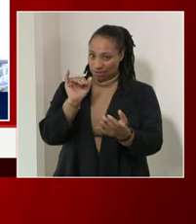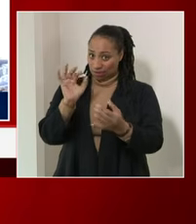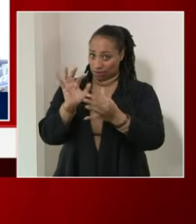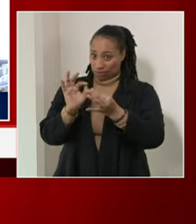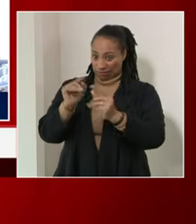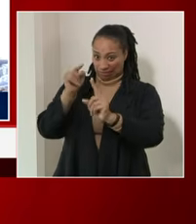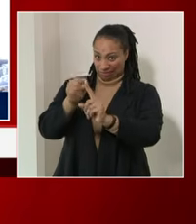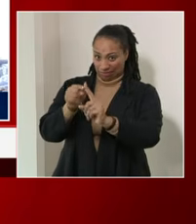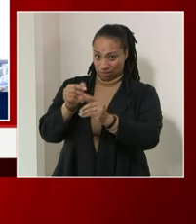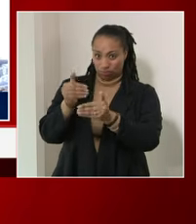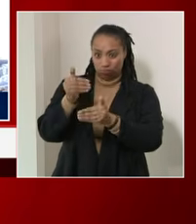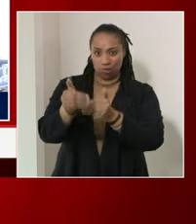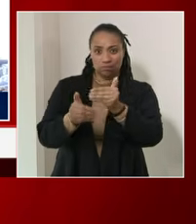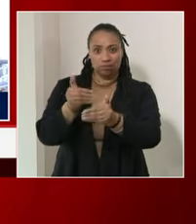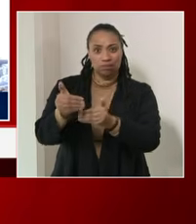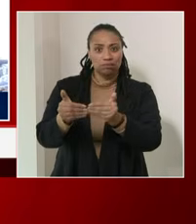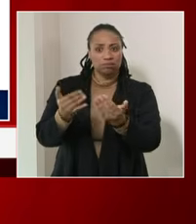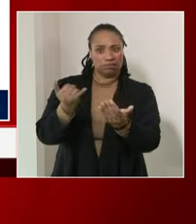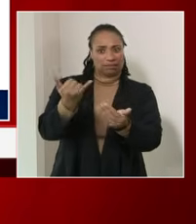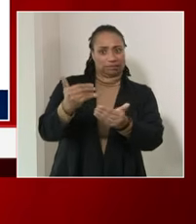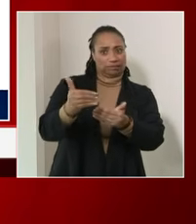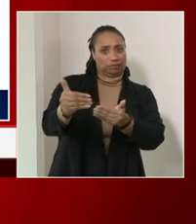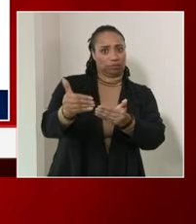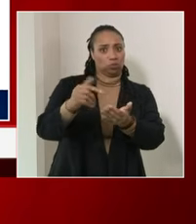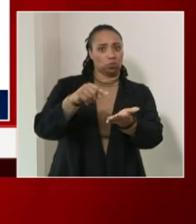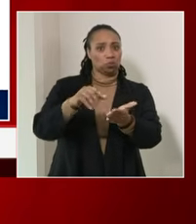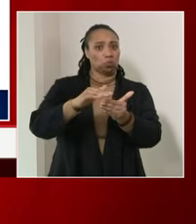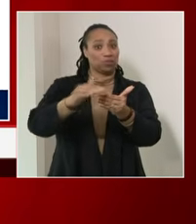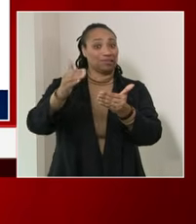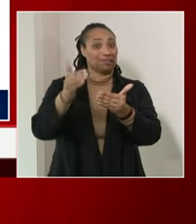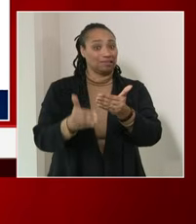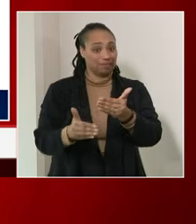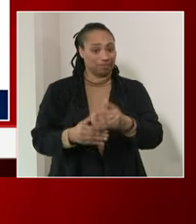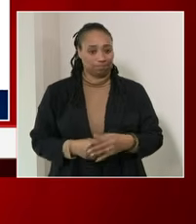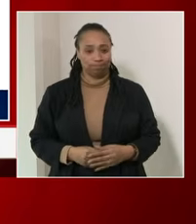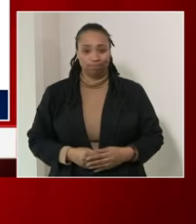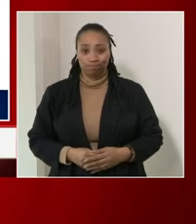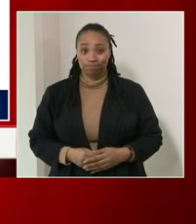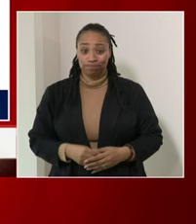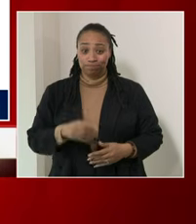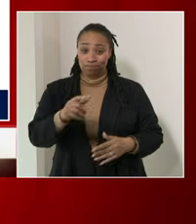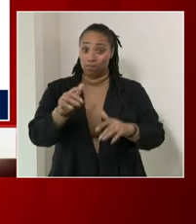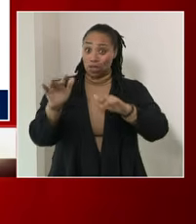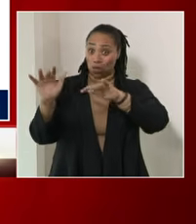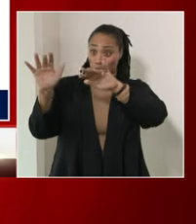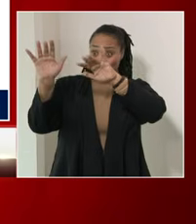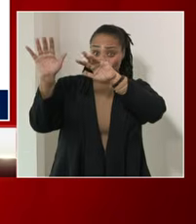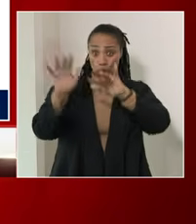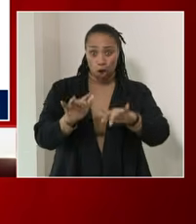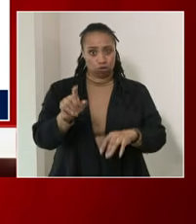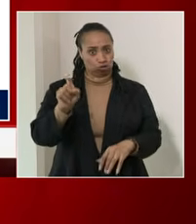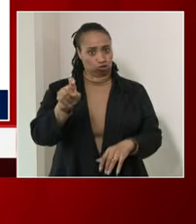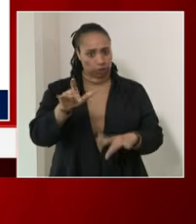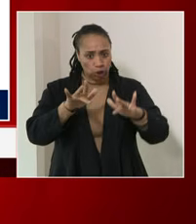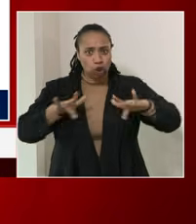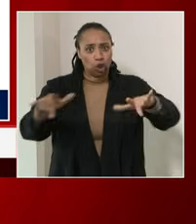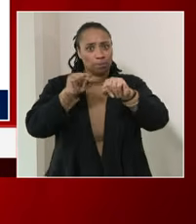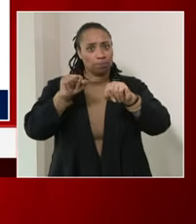this weekend, getting snow cleared from our streets, particularly a